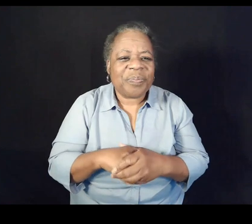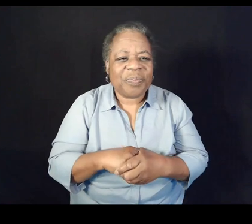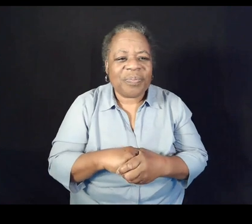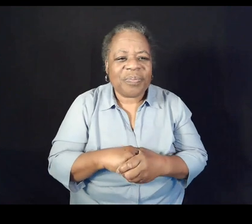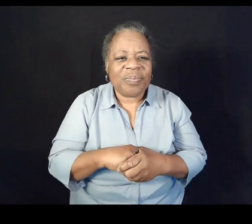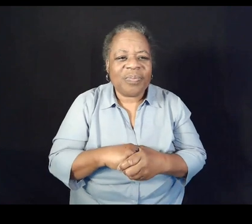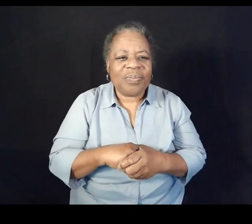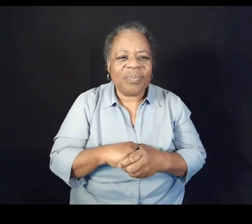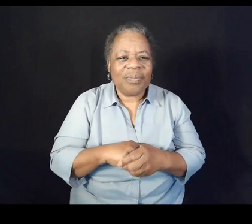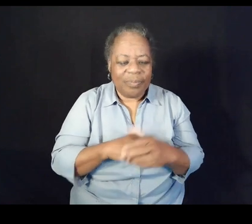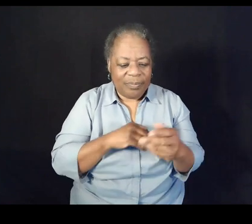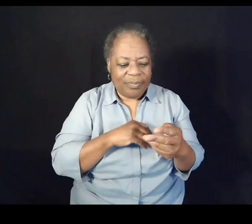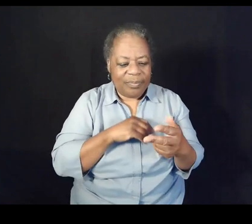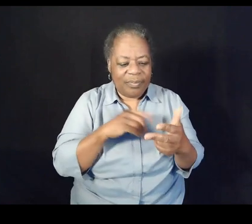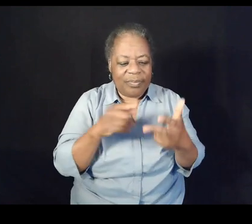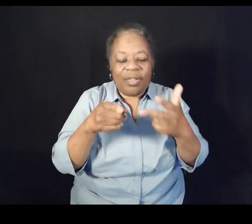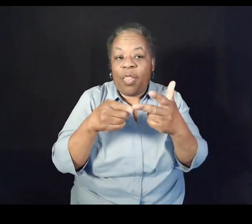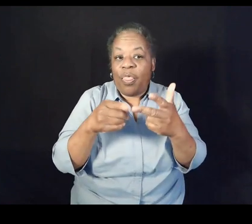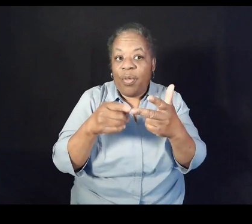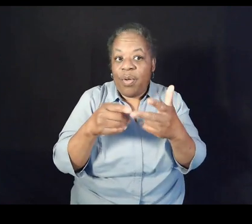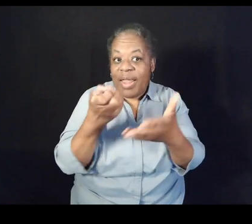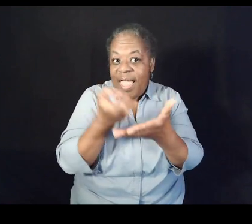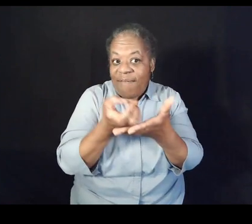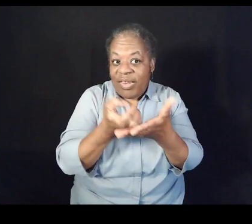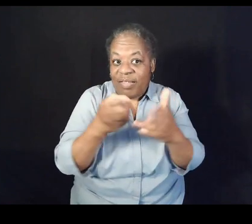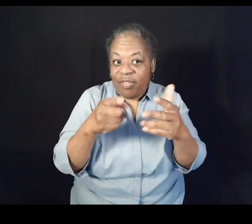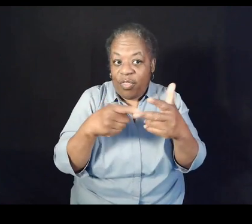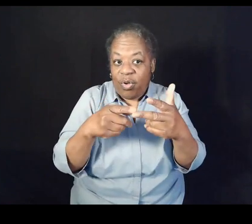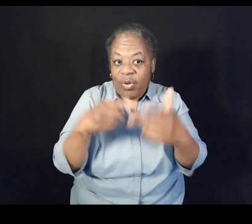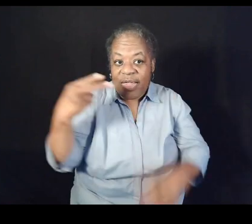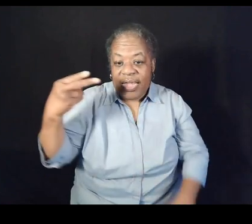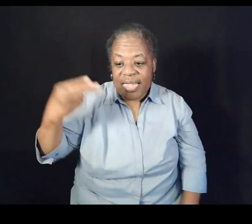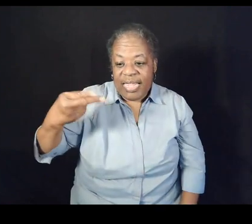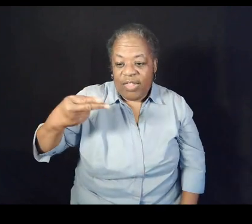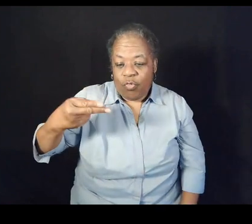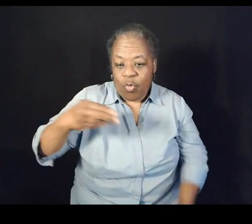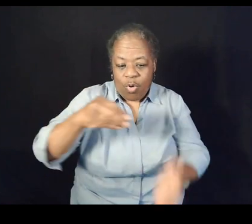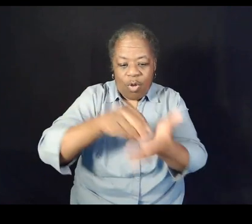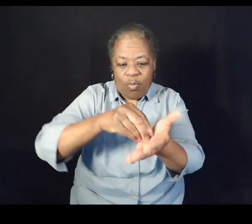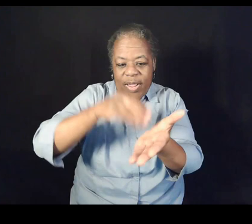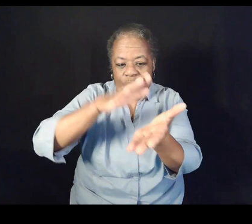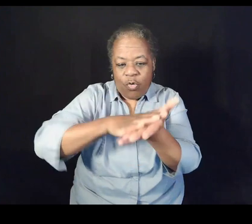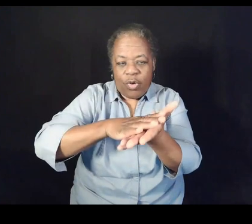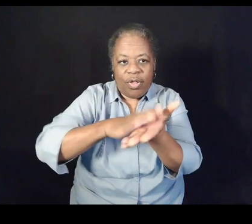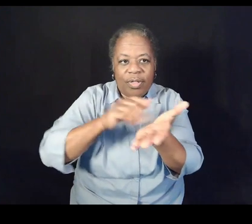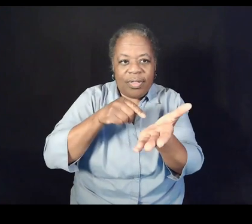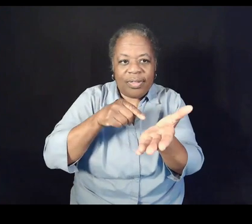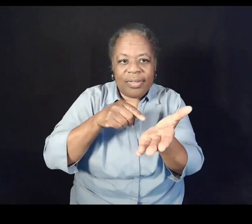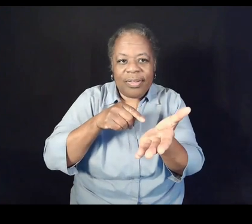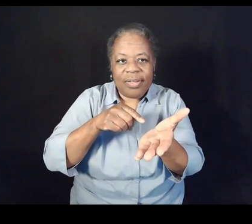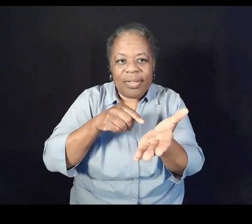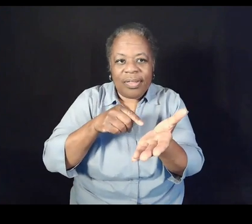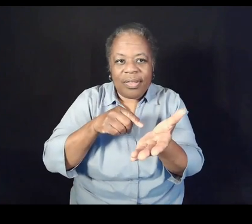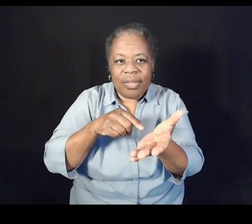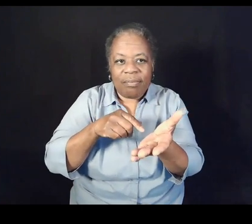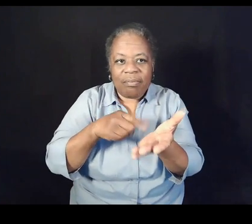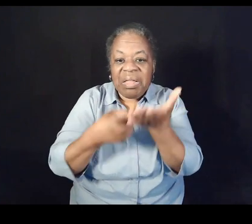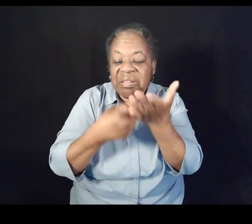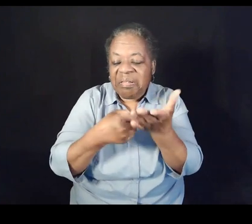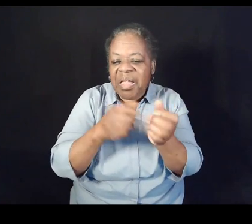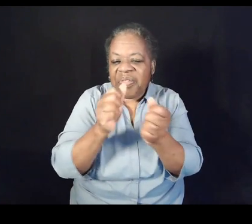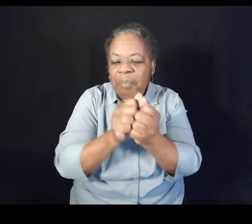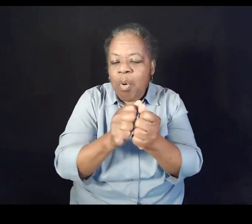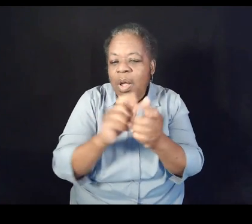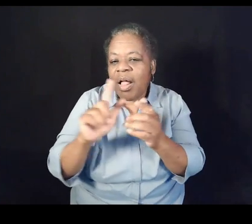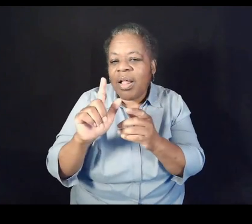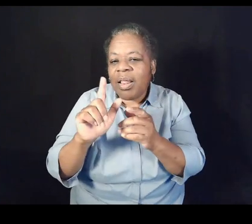Well, the third line of evidence is the historical record. Now, we'll talk more about this in the weeks to come, but enough